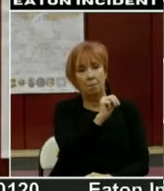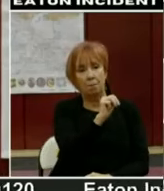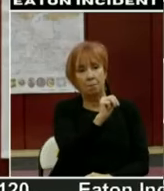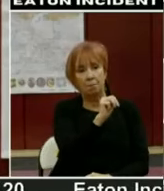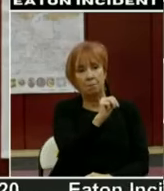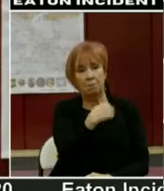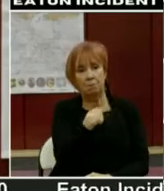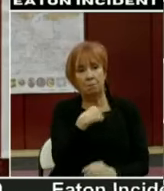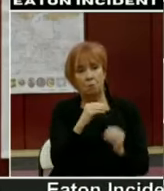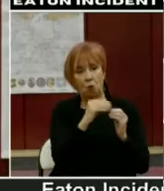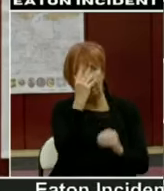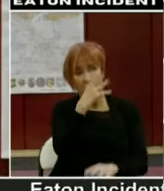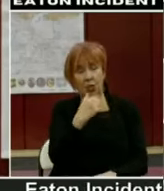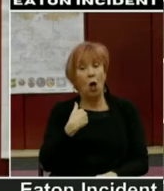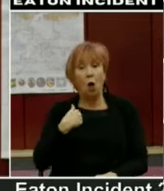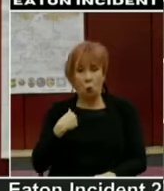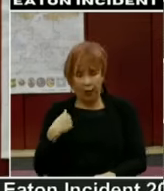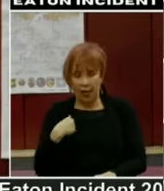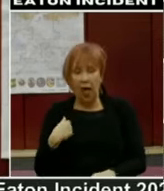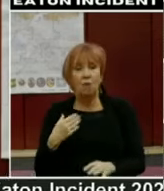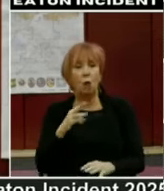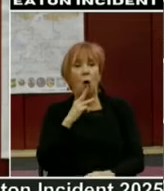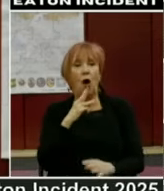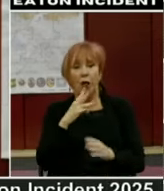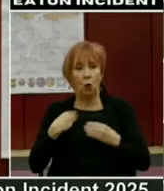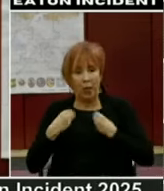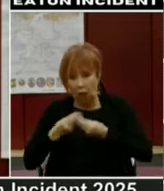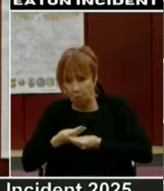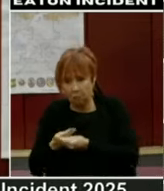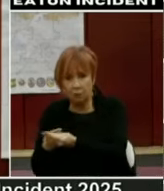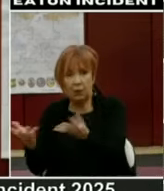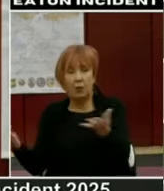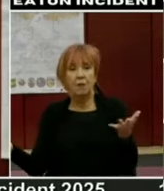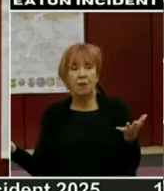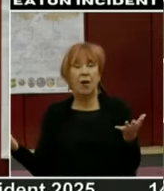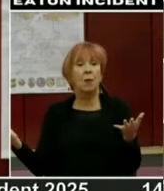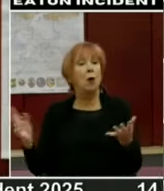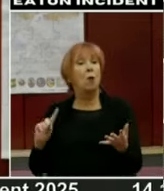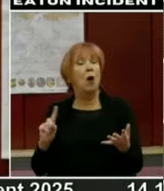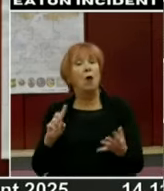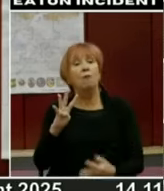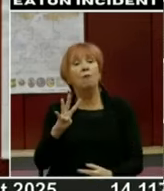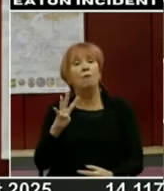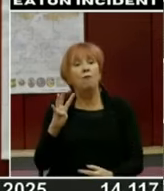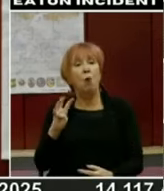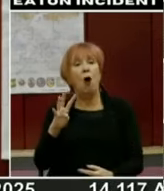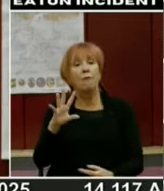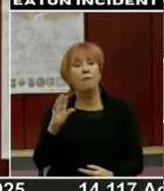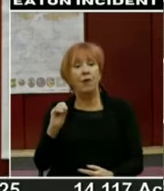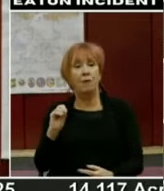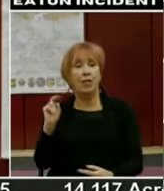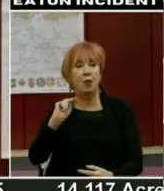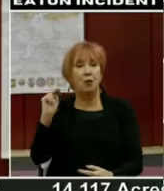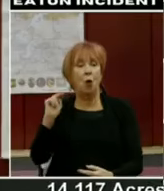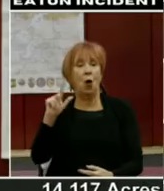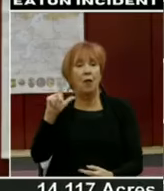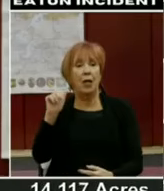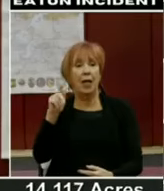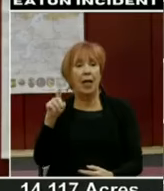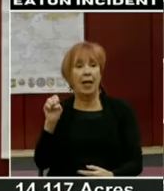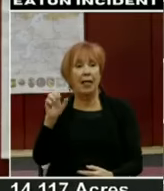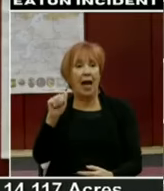water currently in Altadena and Pasadena at 450 North Lake Avenue, Pasadena. That is being brought to you